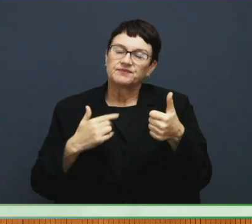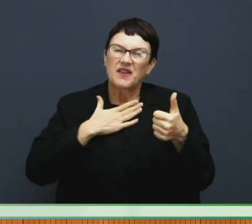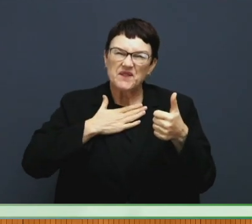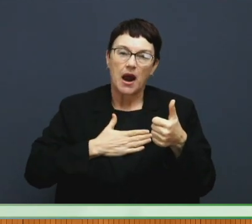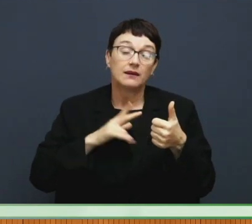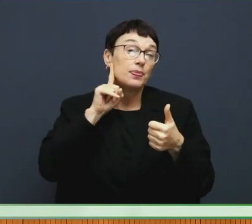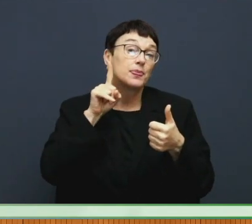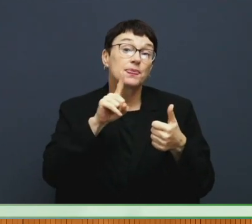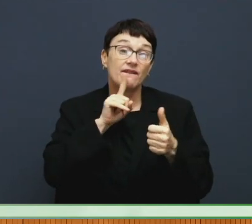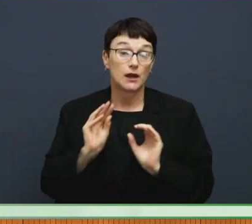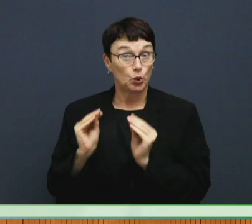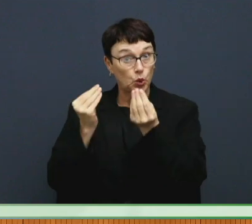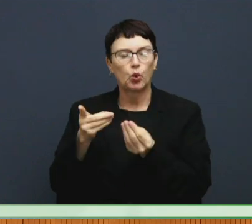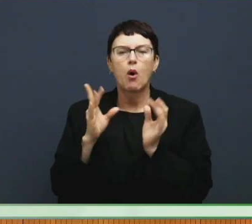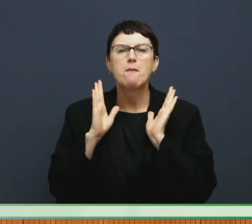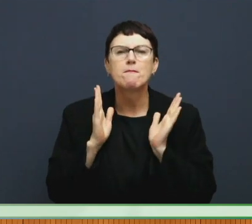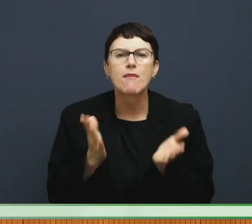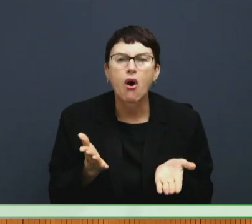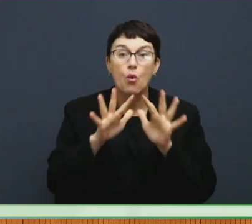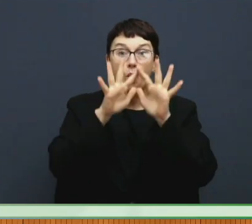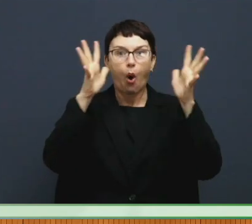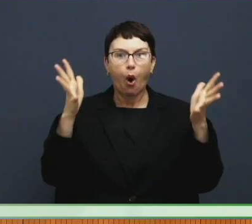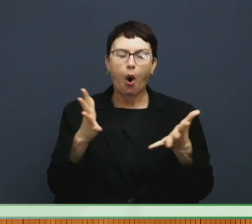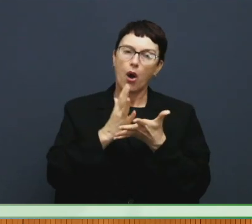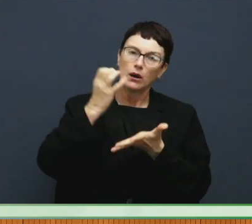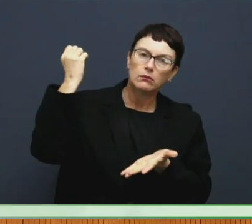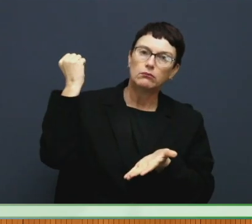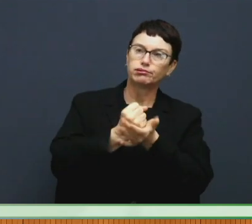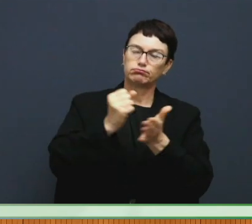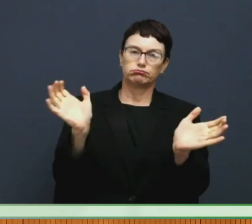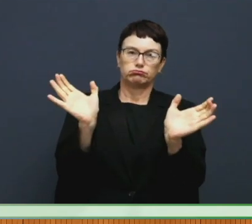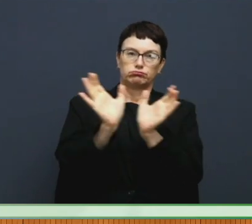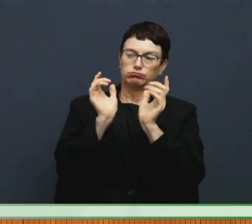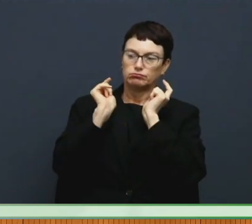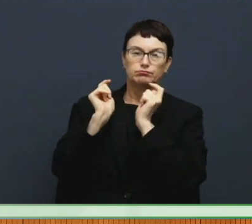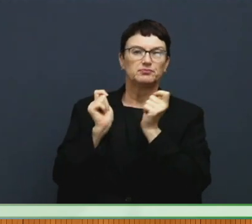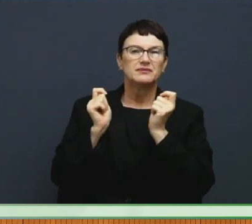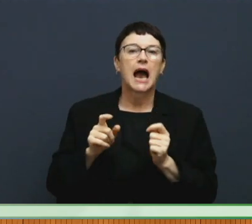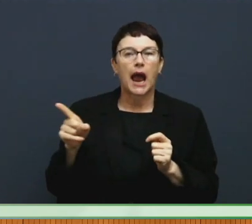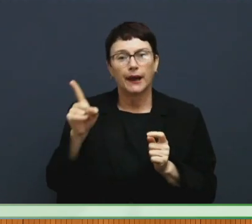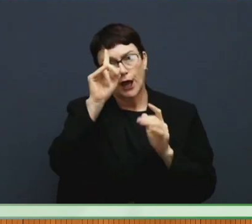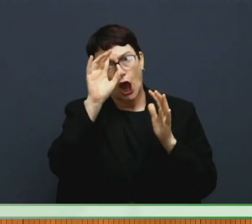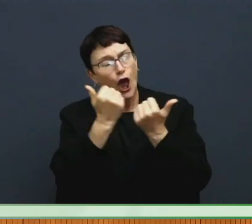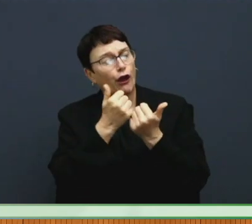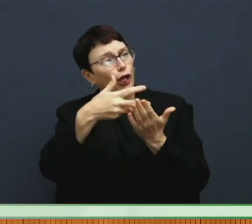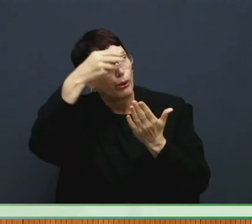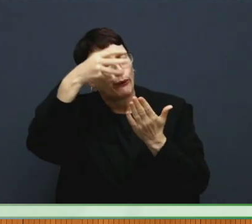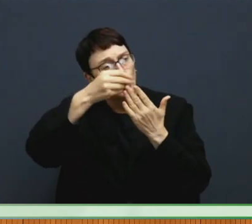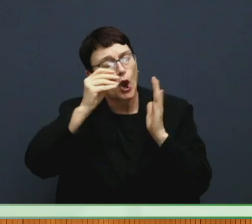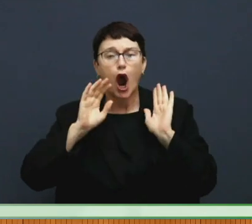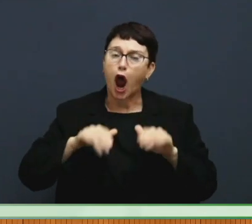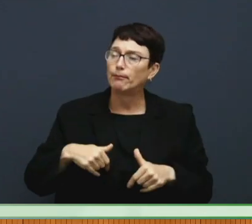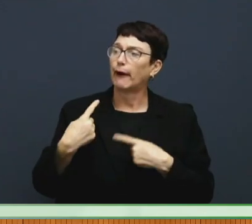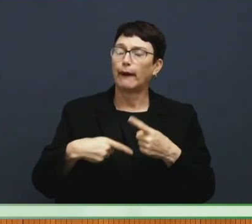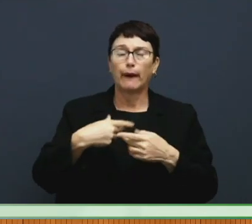sure that it wasn't just another internship or another learnship. One of our deaf youths actually